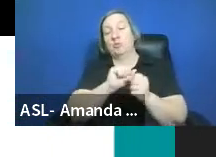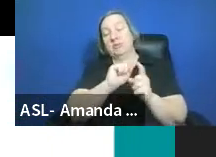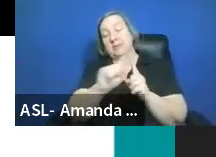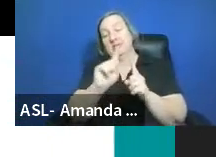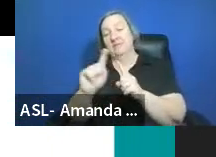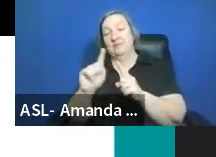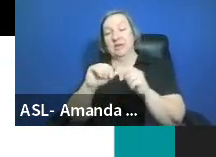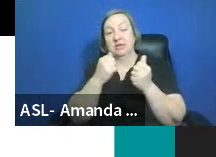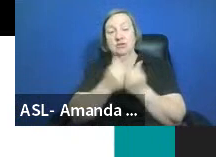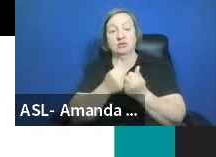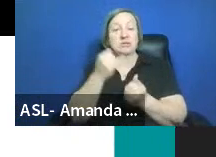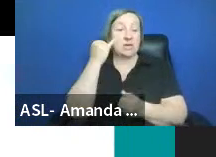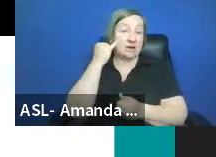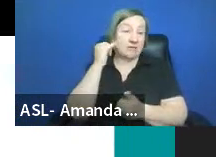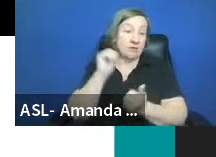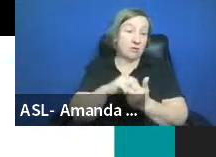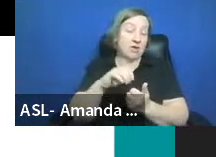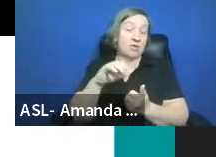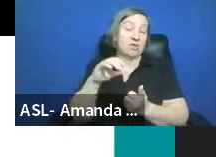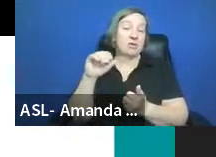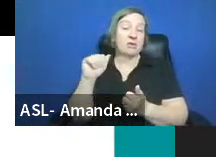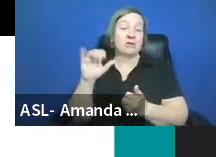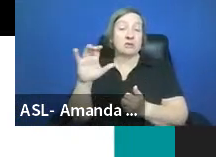Army Corps, on